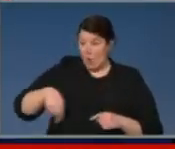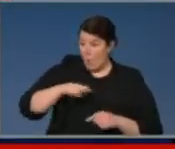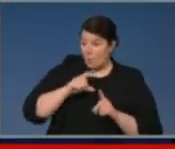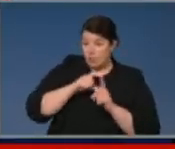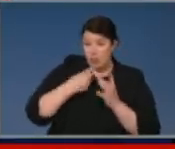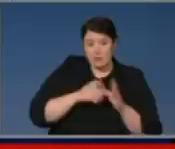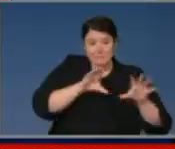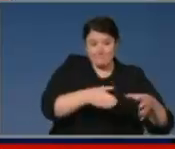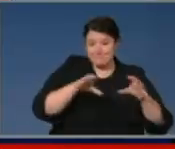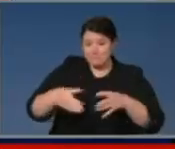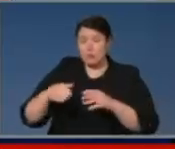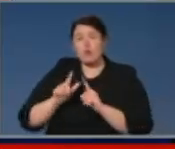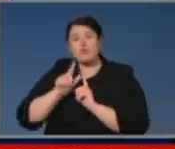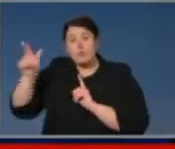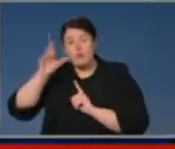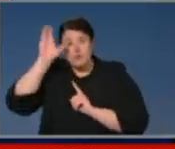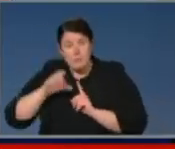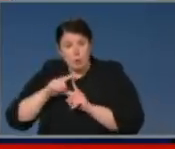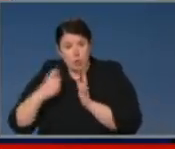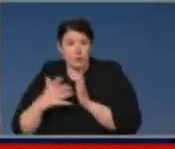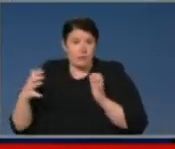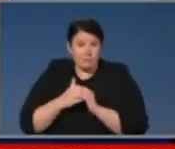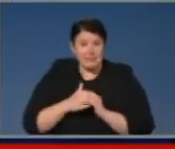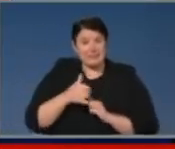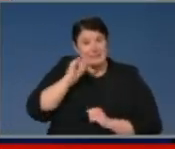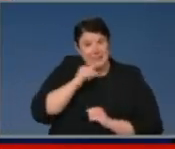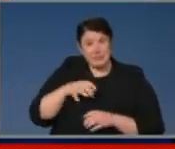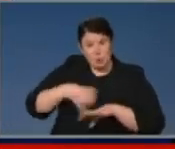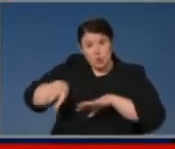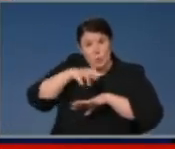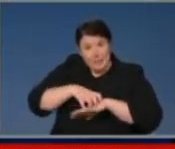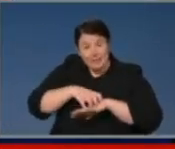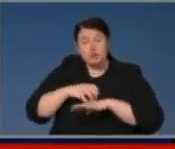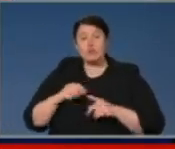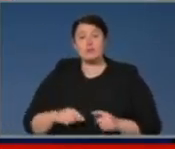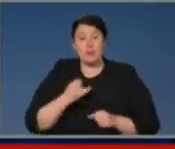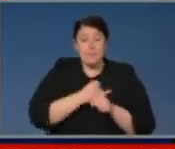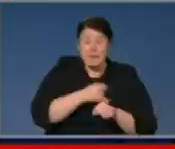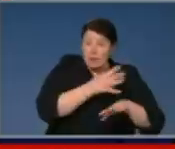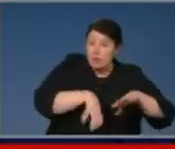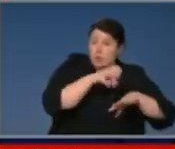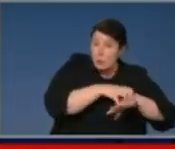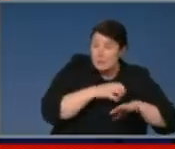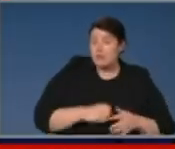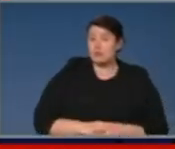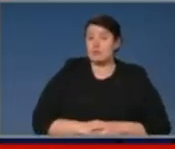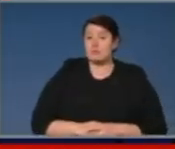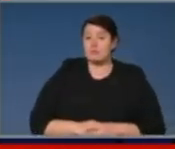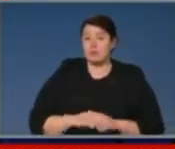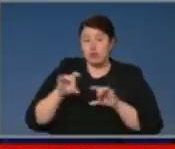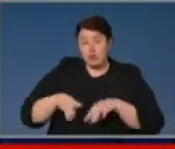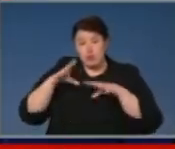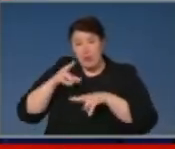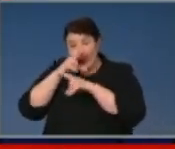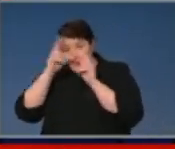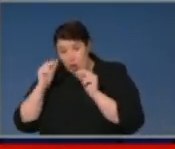the Australian College of Rural and Remote Medicine, the Australian Dental Association, the Australian Medical Association, the Australian